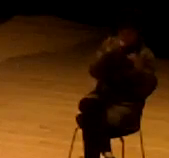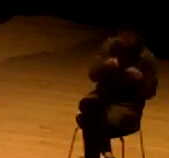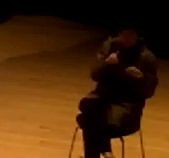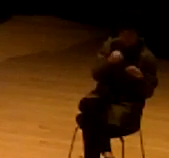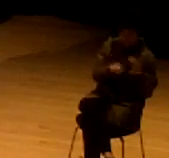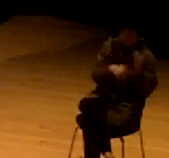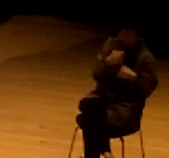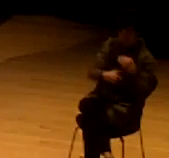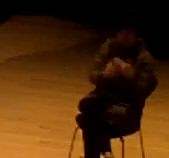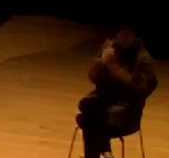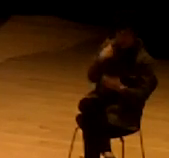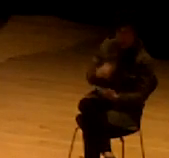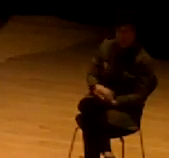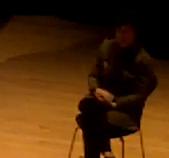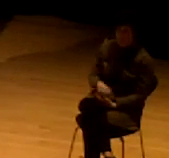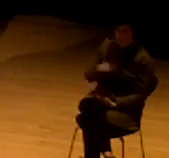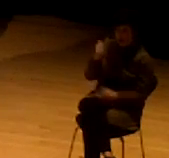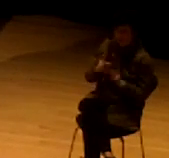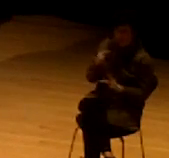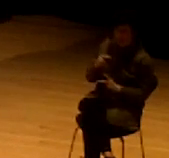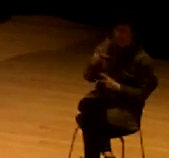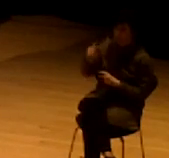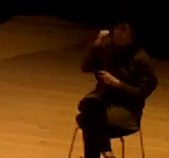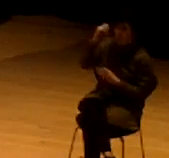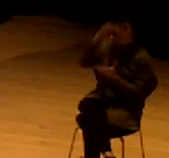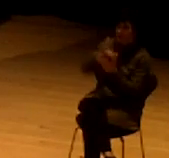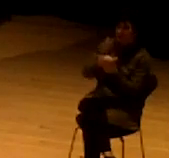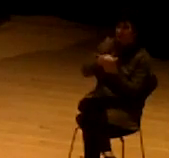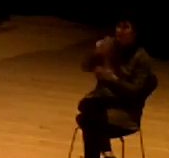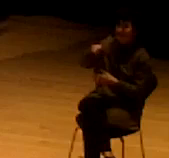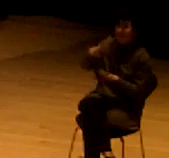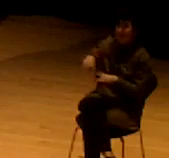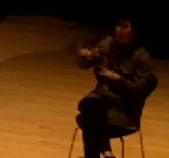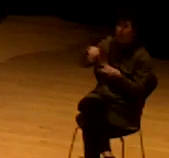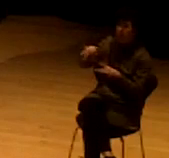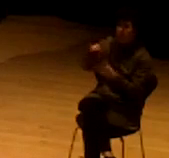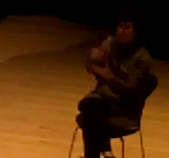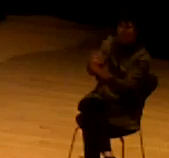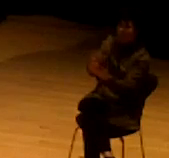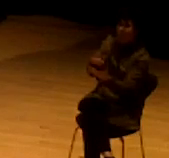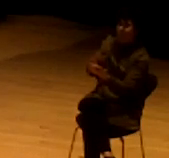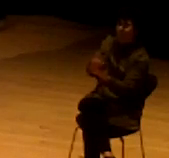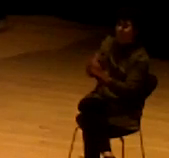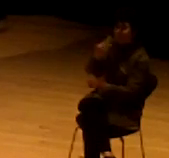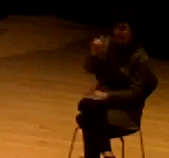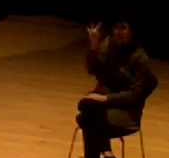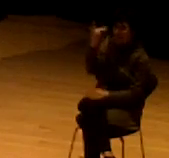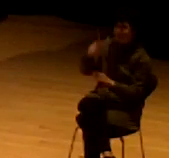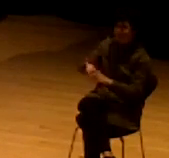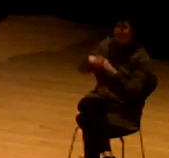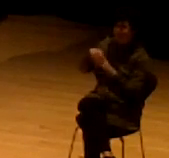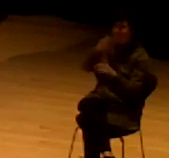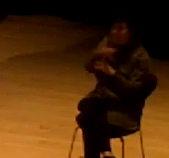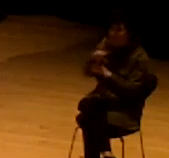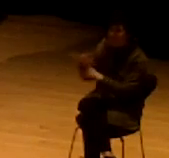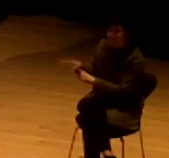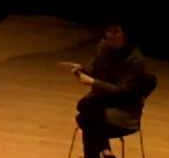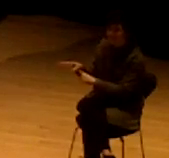just... Being in the moment and working like that, and then having the time to look back on it during